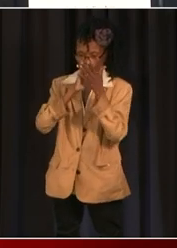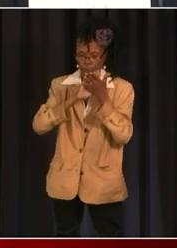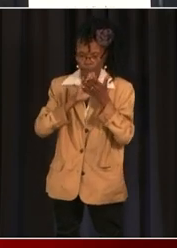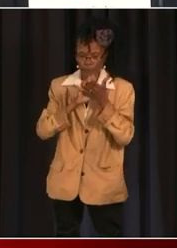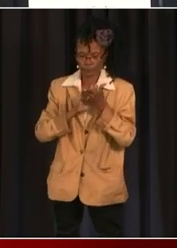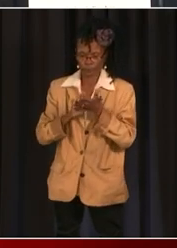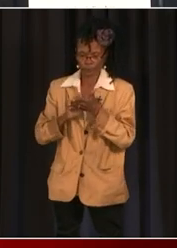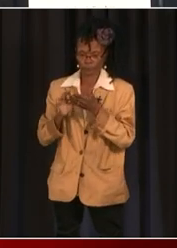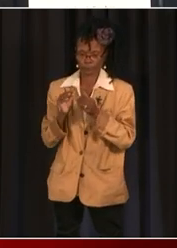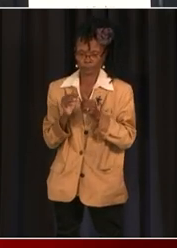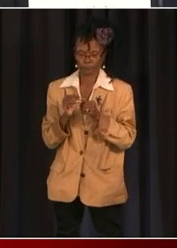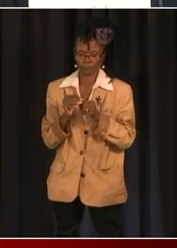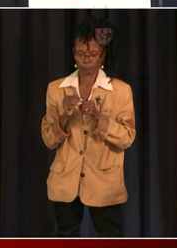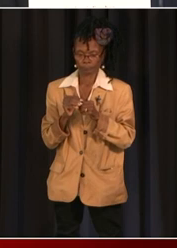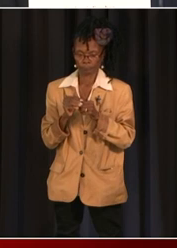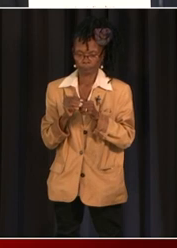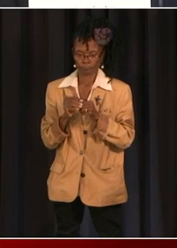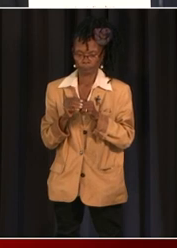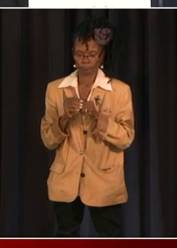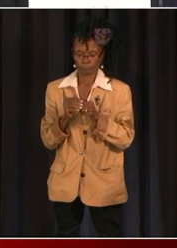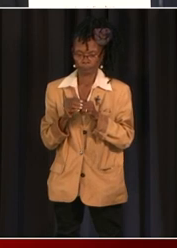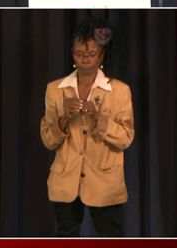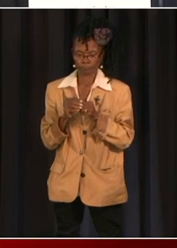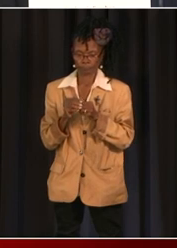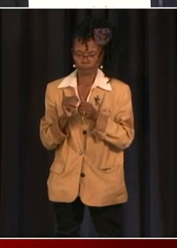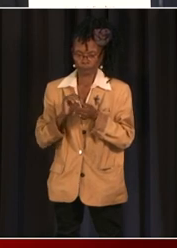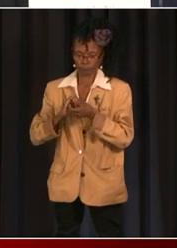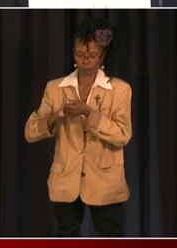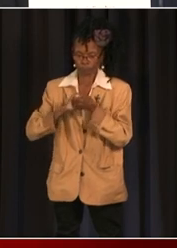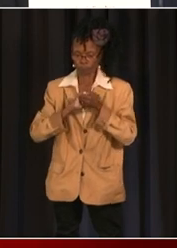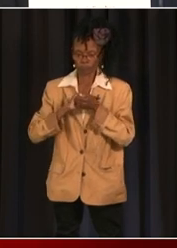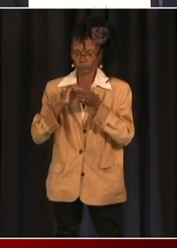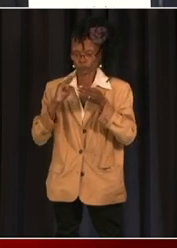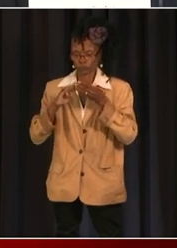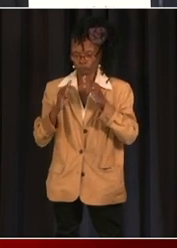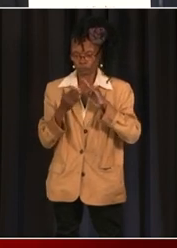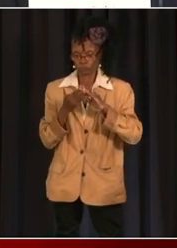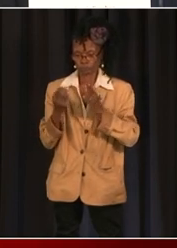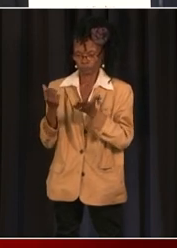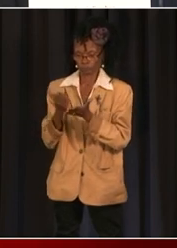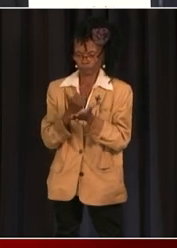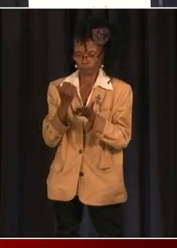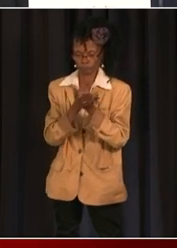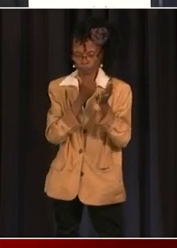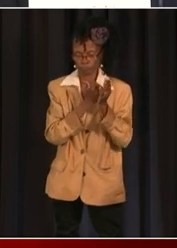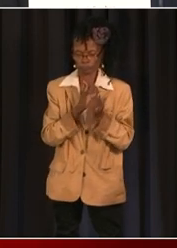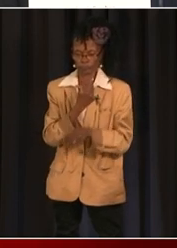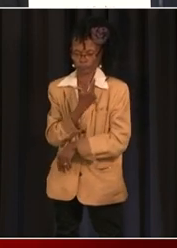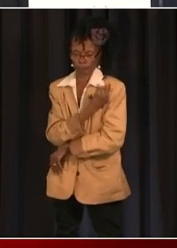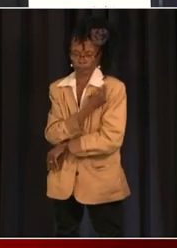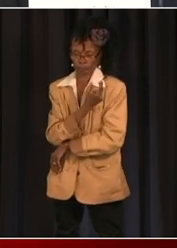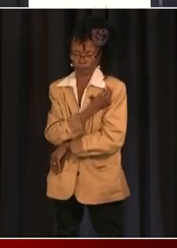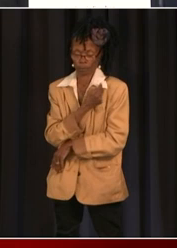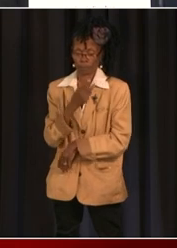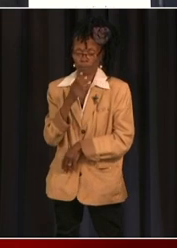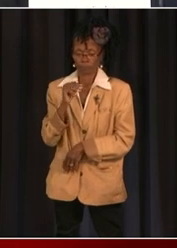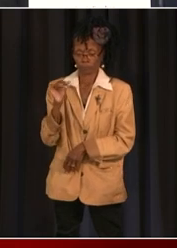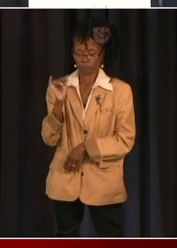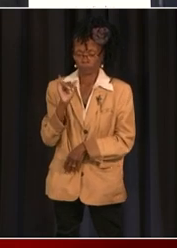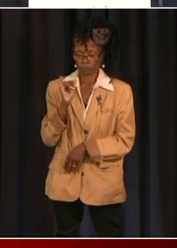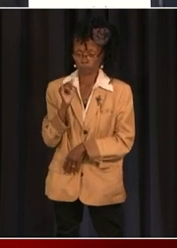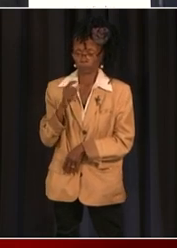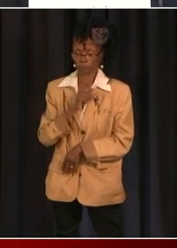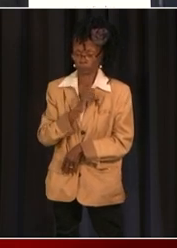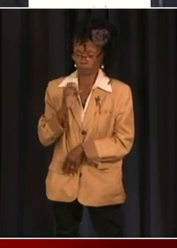and robust campaign for the community around the COVID-19 vaccine, alongside a requirement for staff to be